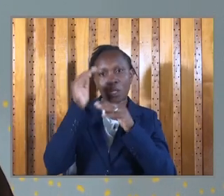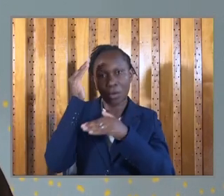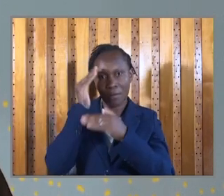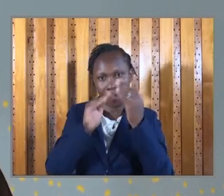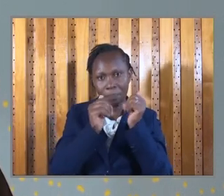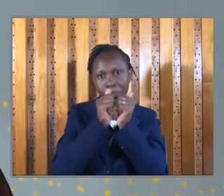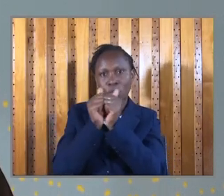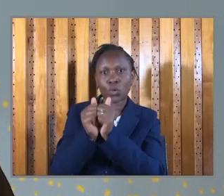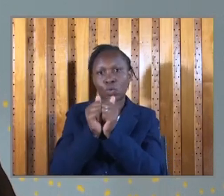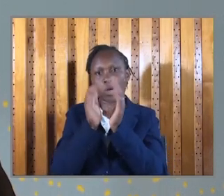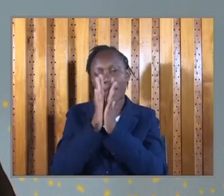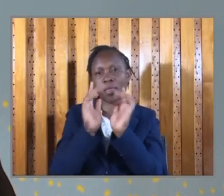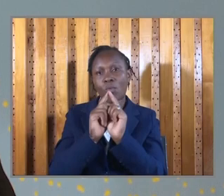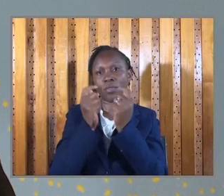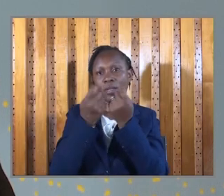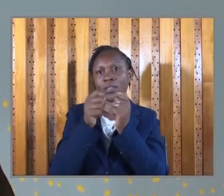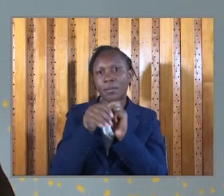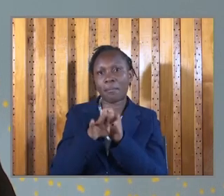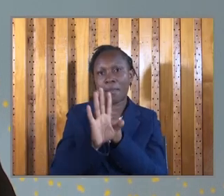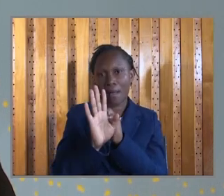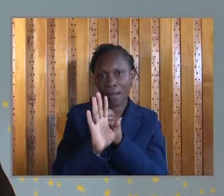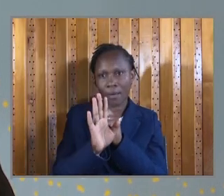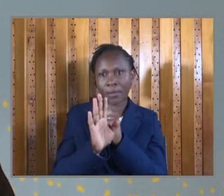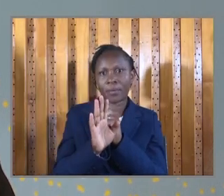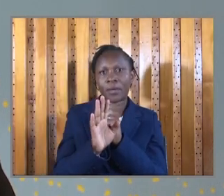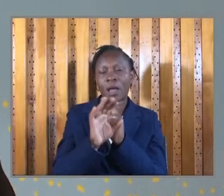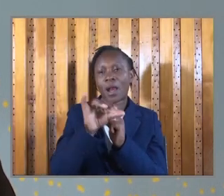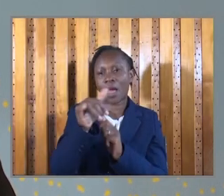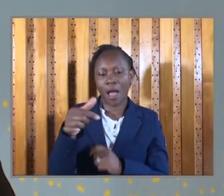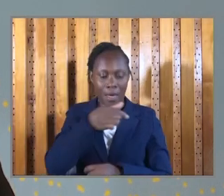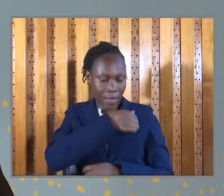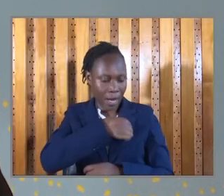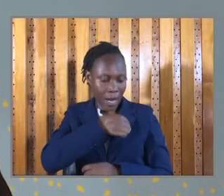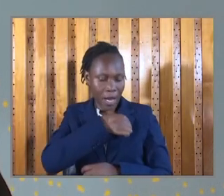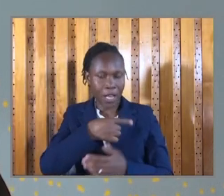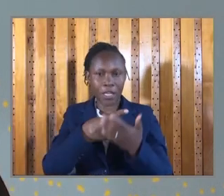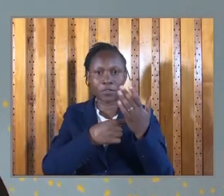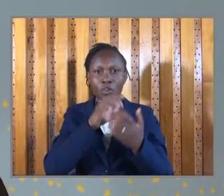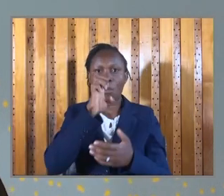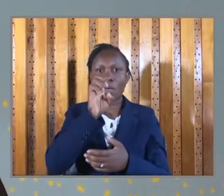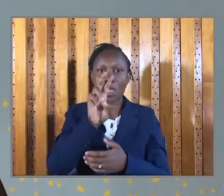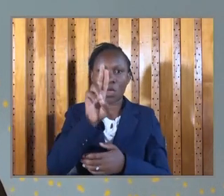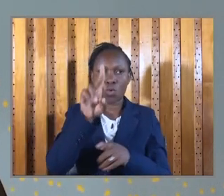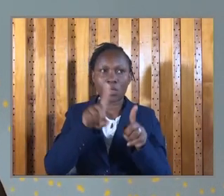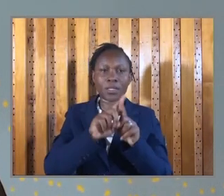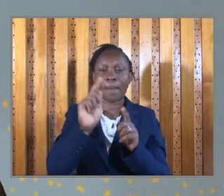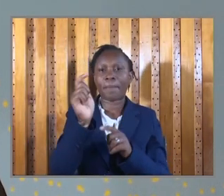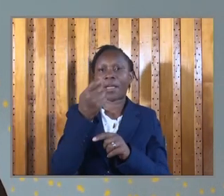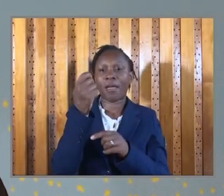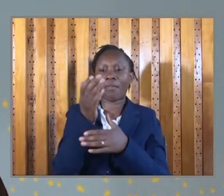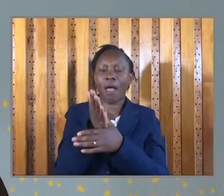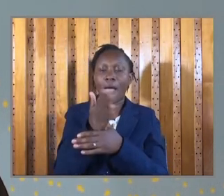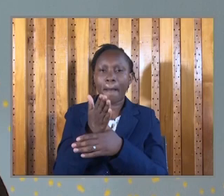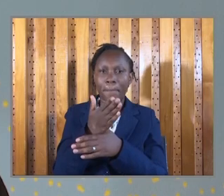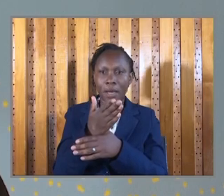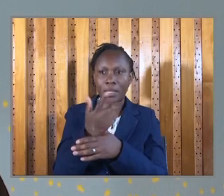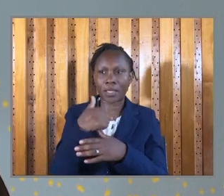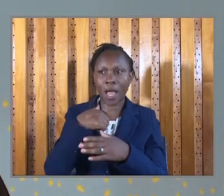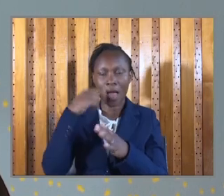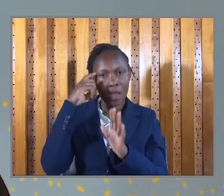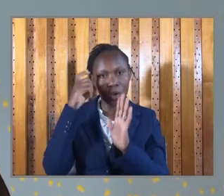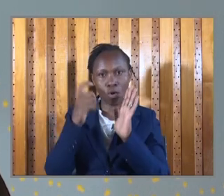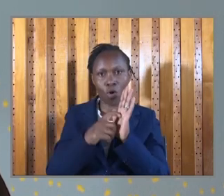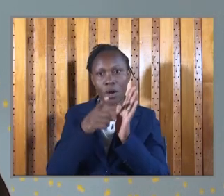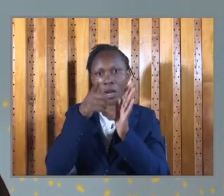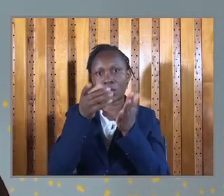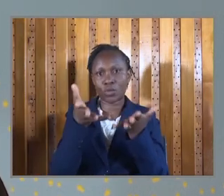together with your team, your delegation from the EU, and also from the embassies here in Kenya. I want to recognize the presence